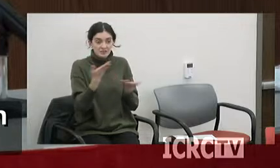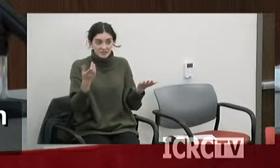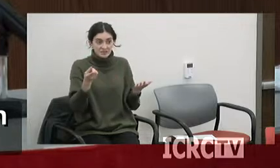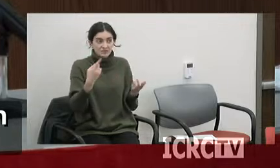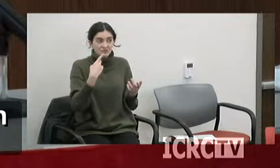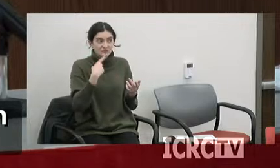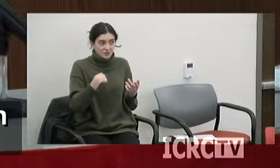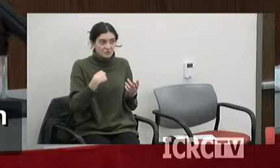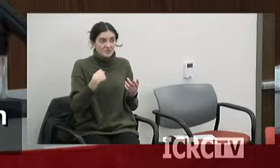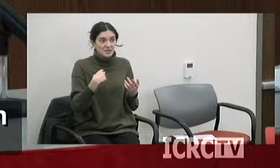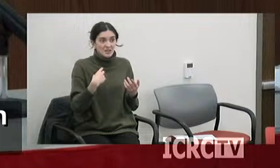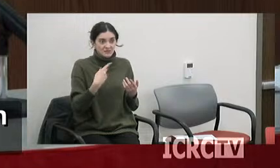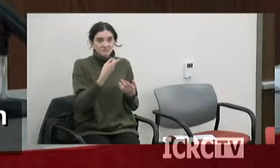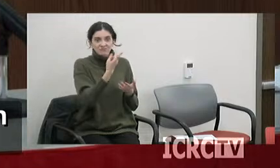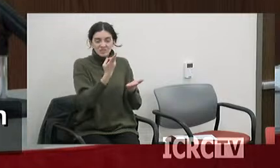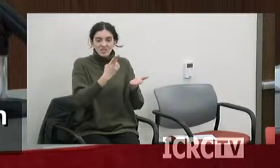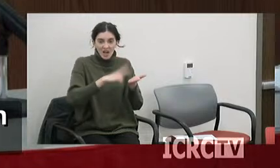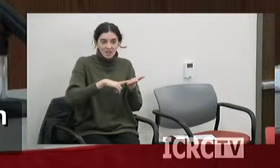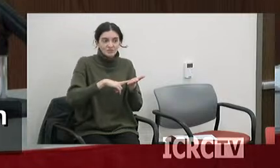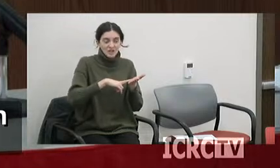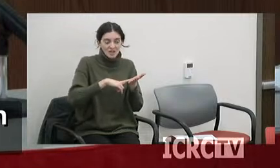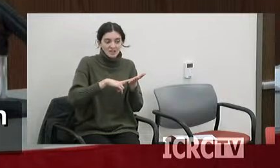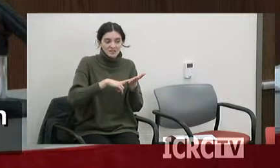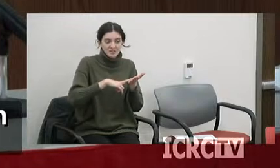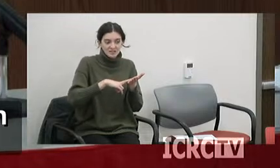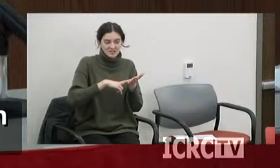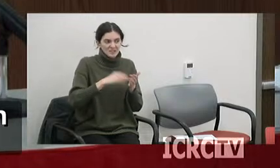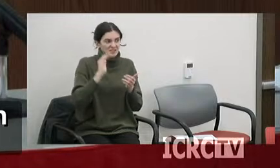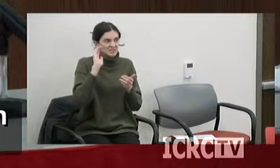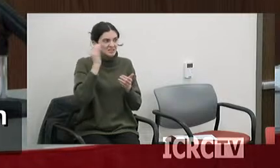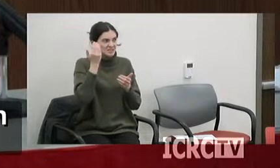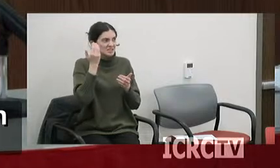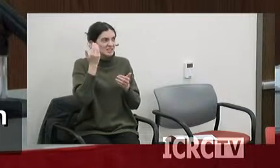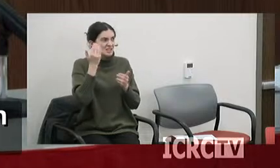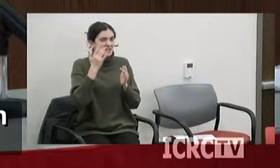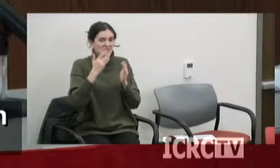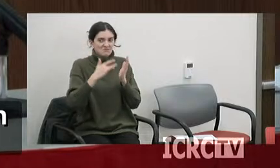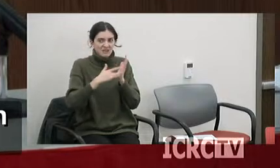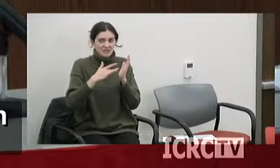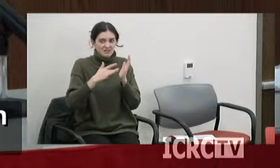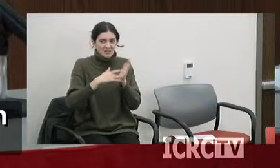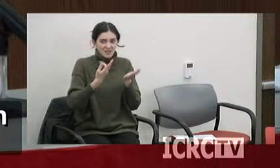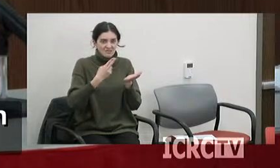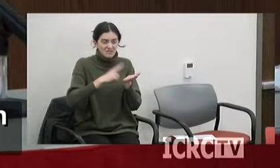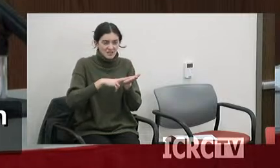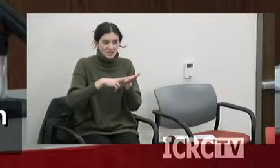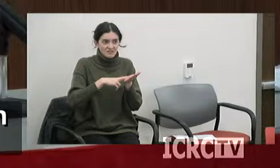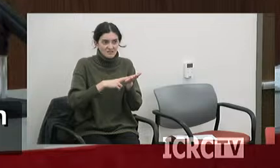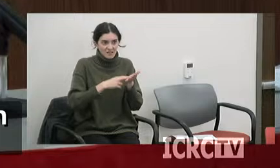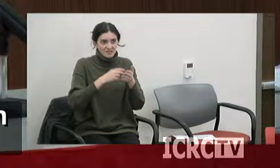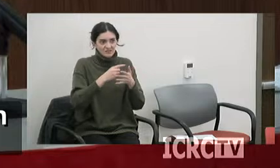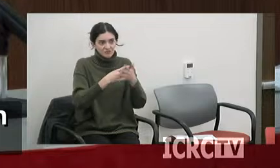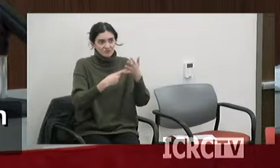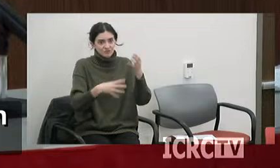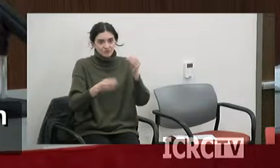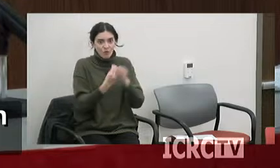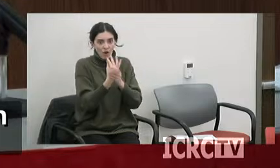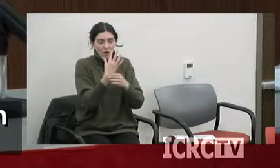supplemental learning. She said this seems that the number of digital subscriptions keeps accumulating, and